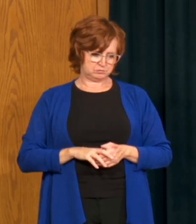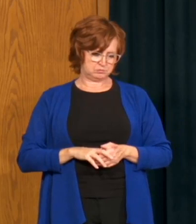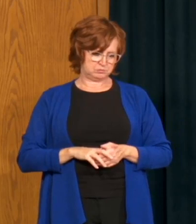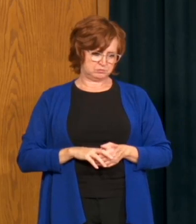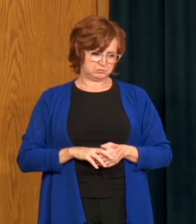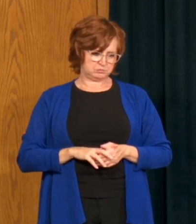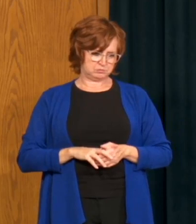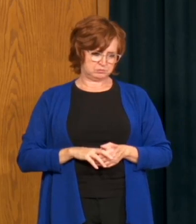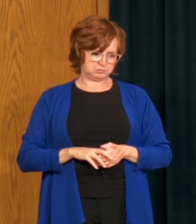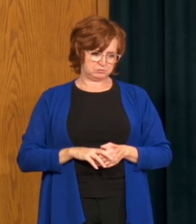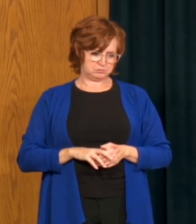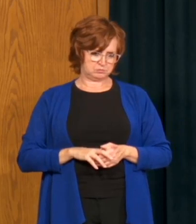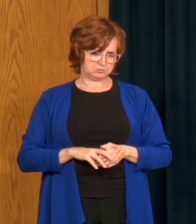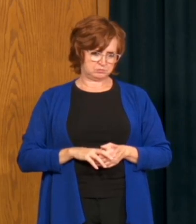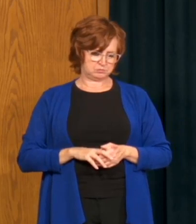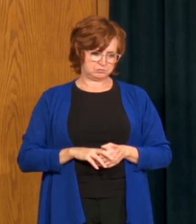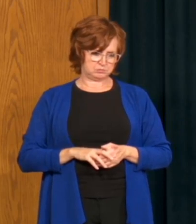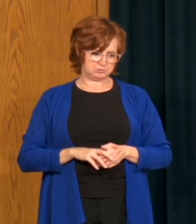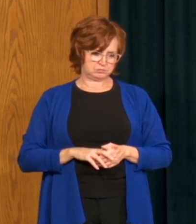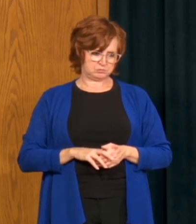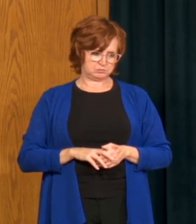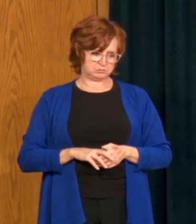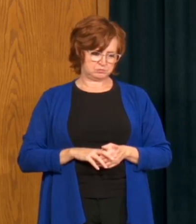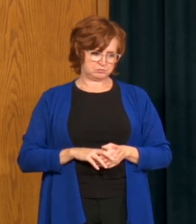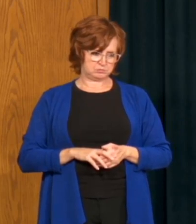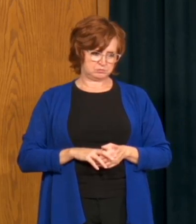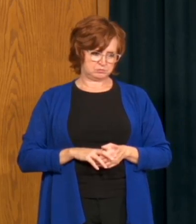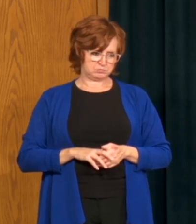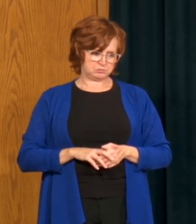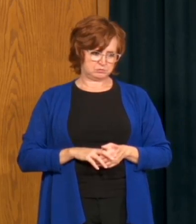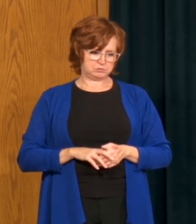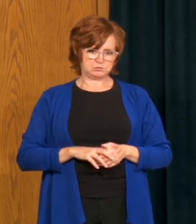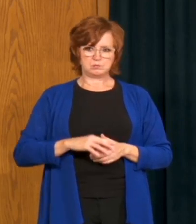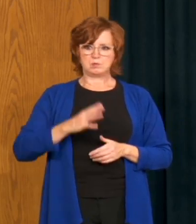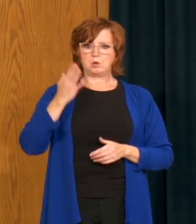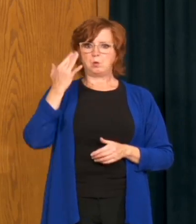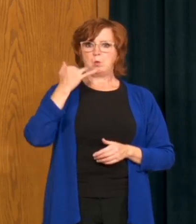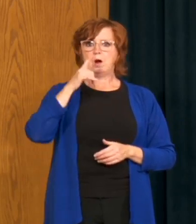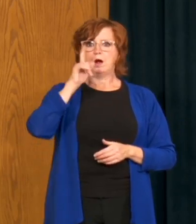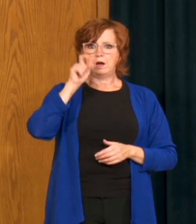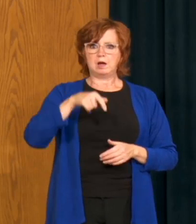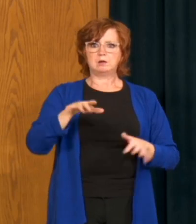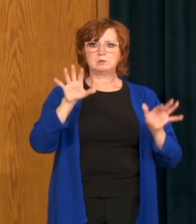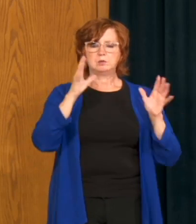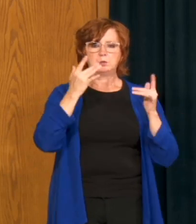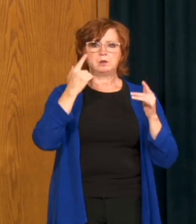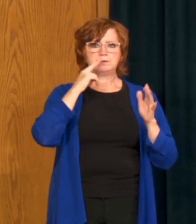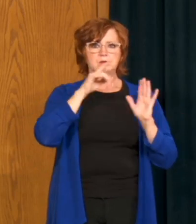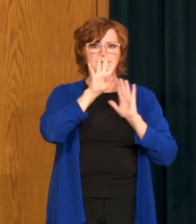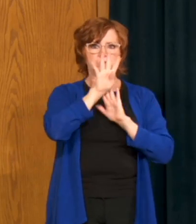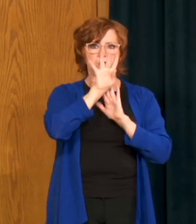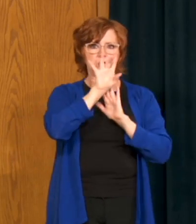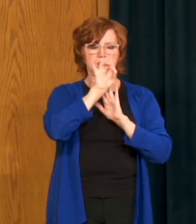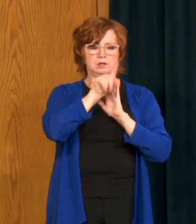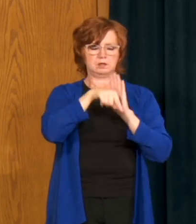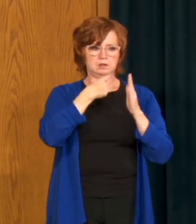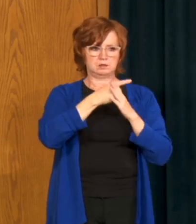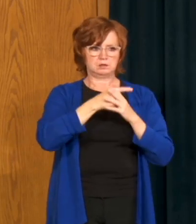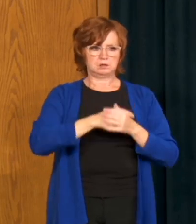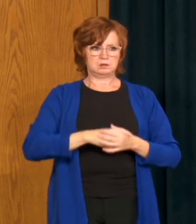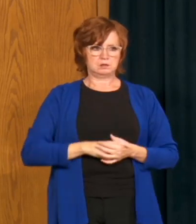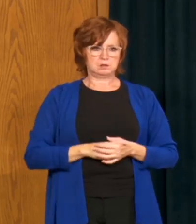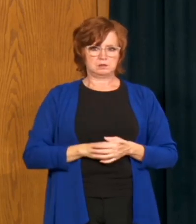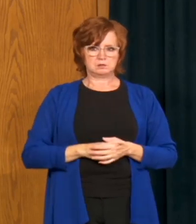why we have to wait 48 hours here and in Manitoba just after 24 hours. It's you are ready to